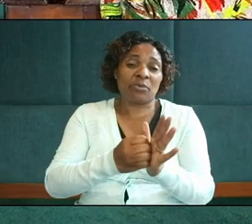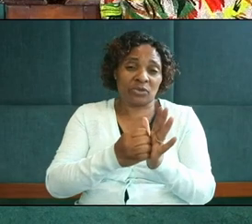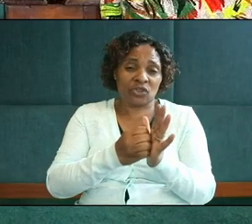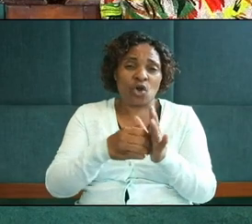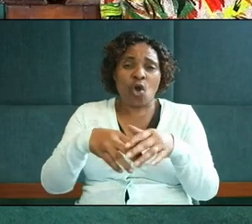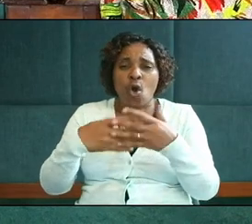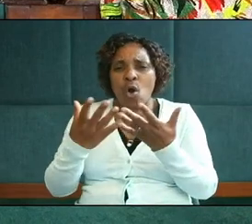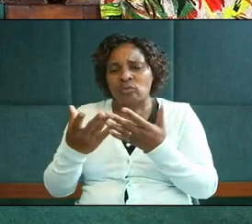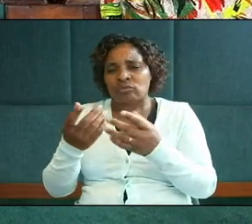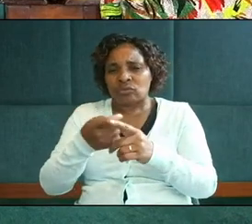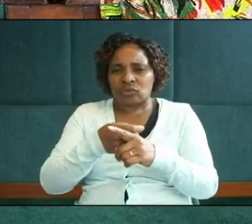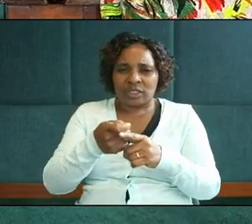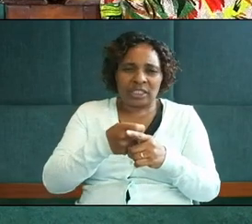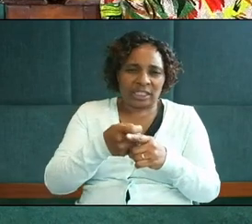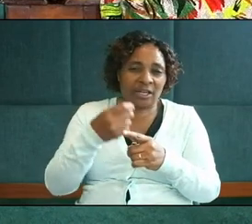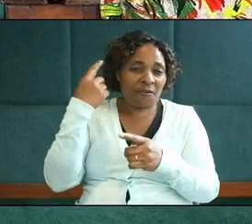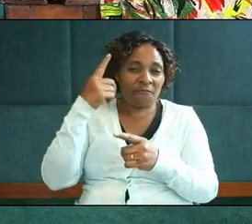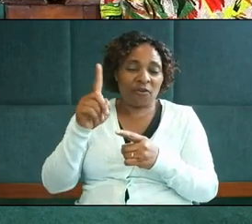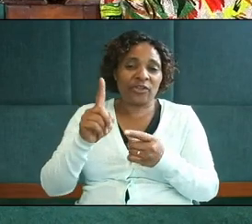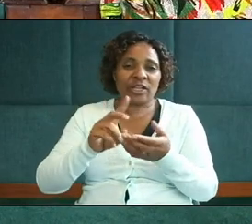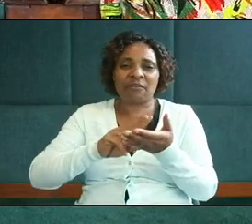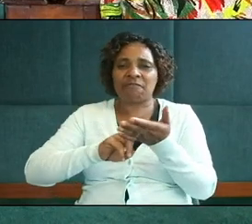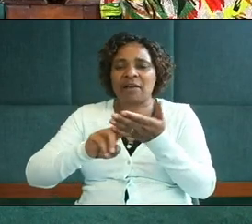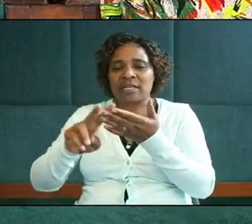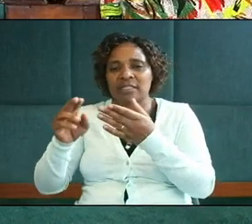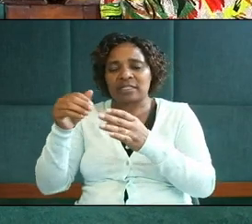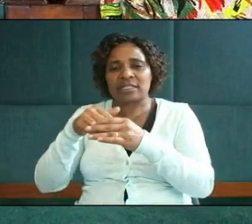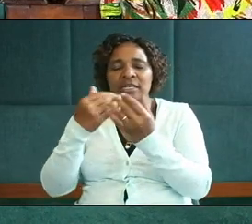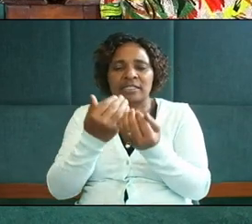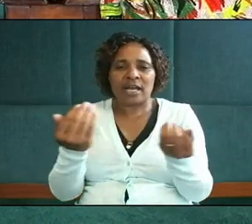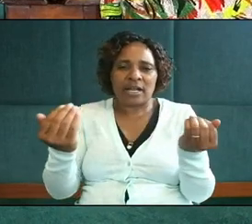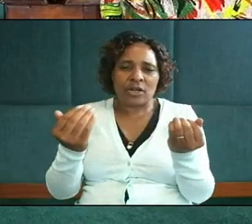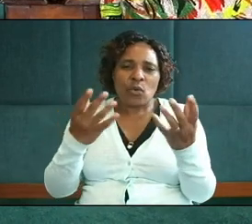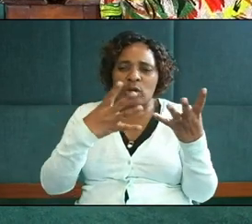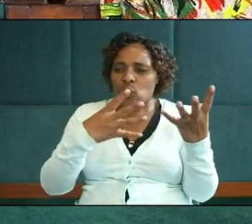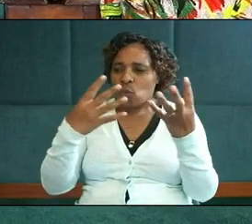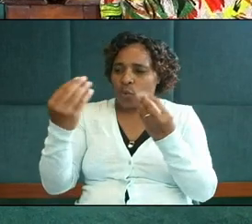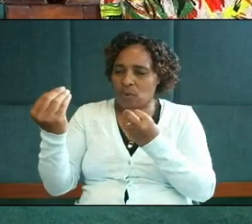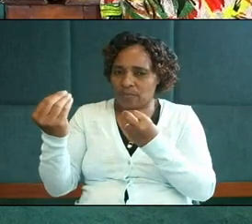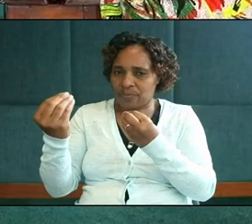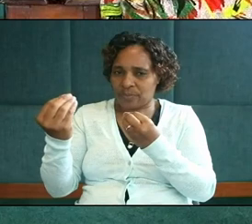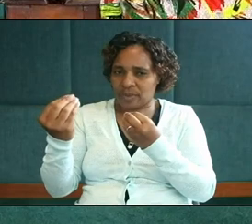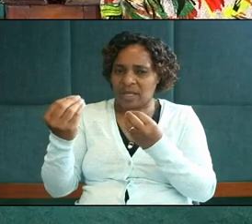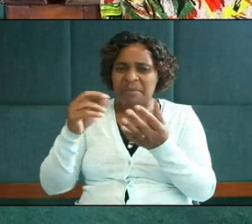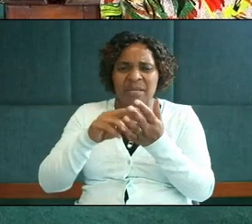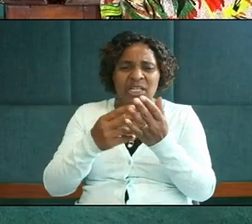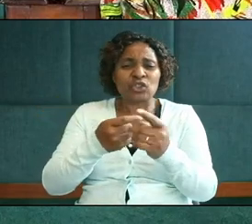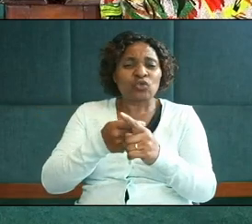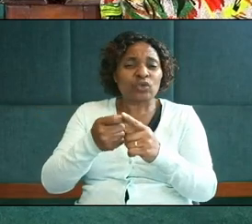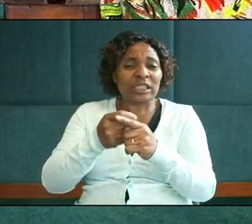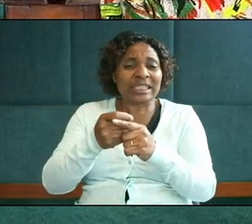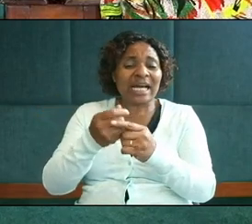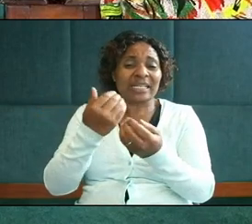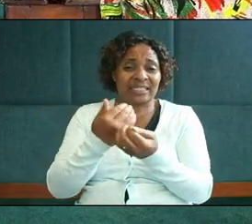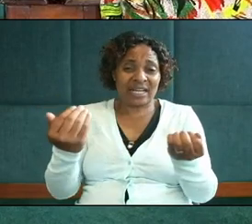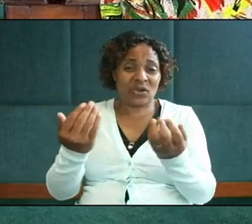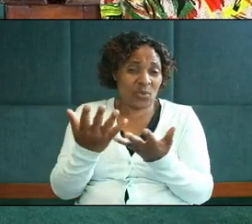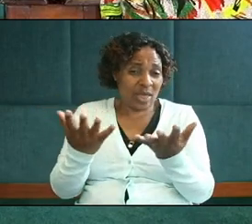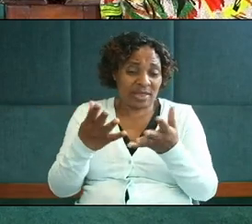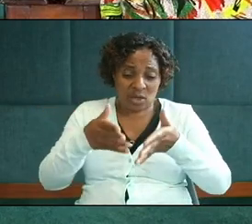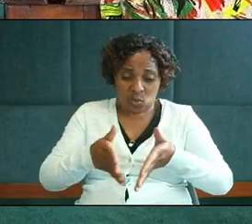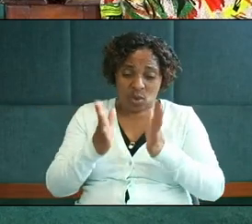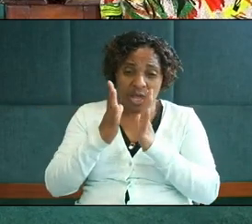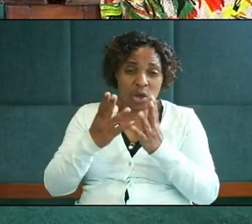ideal training for the verses, start off a child in the way they should go, or train up a child in the way that they should go? Some